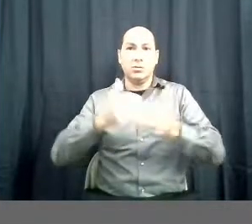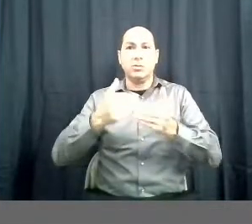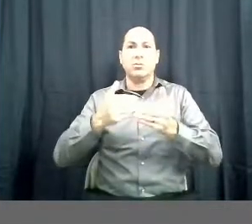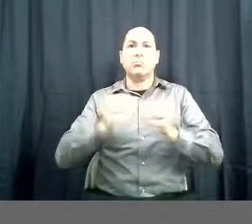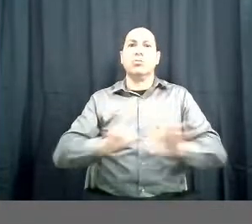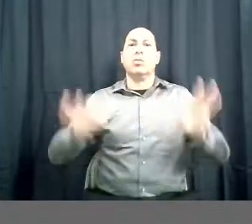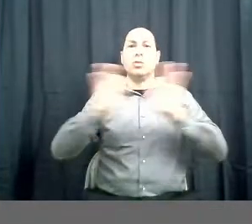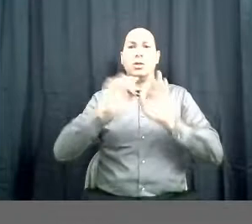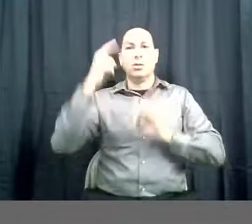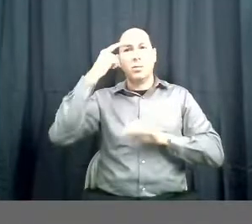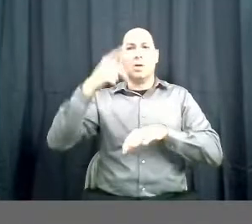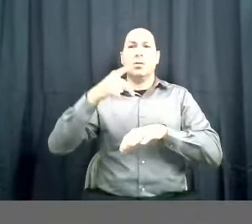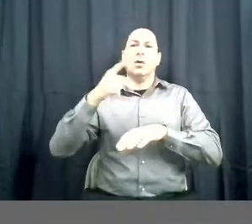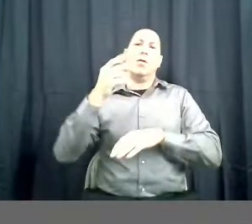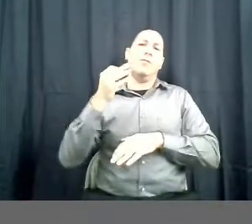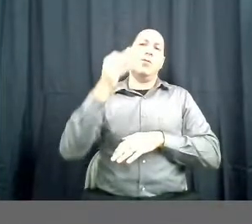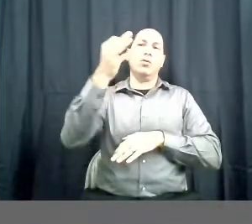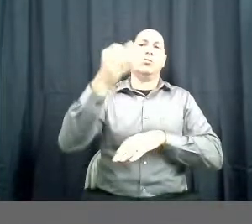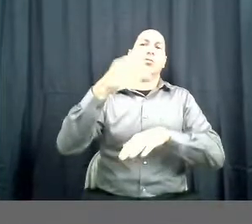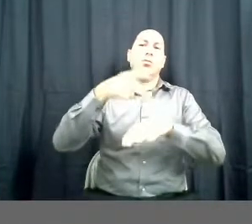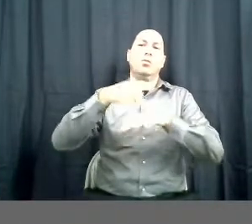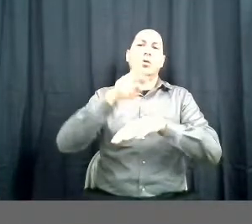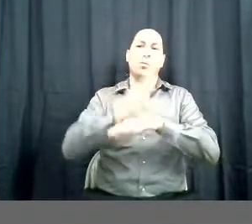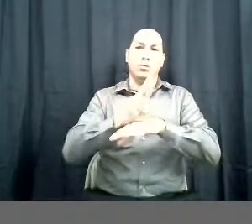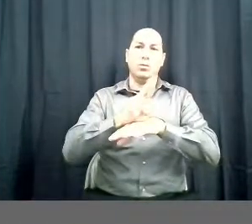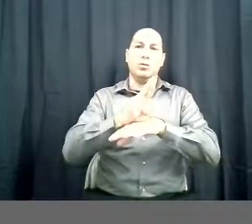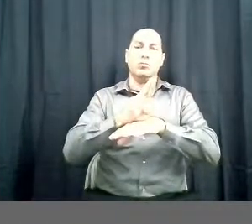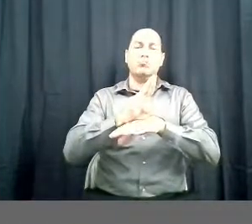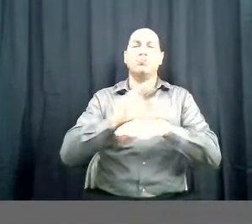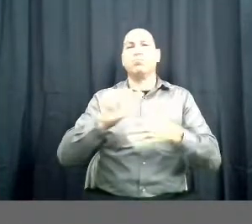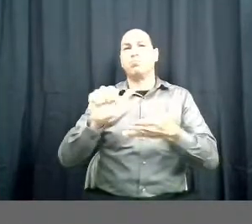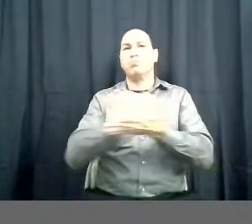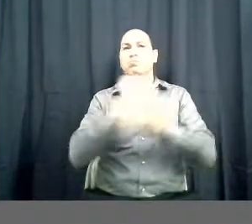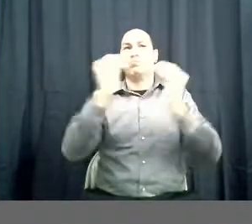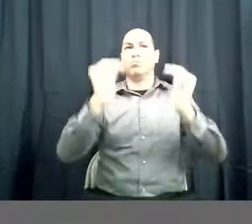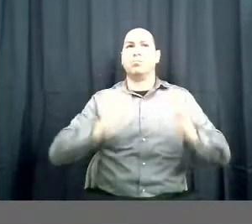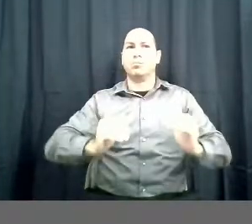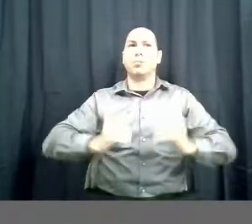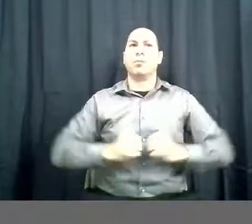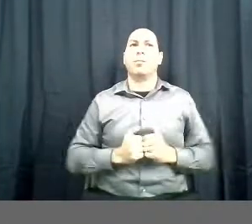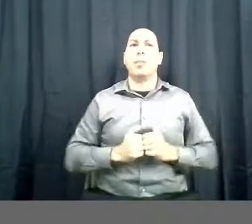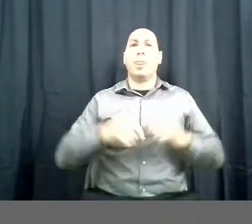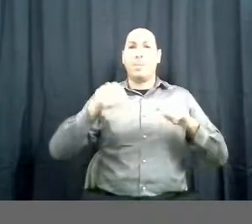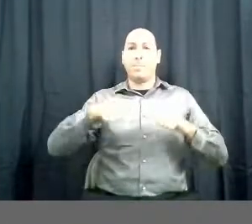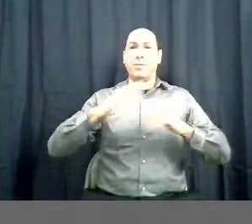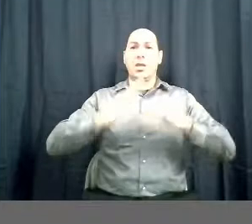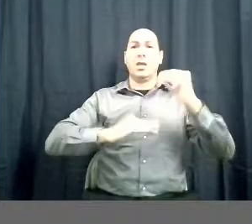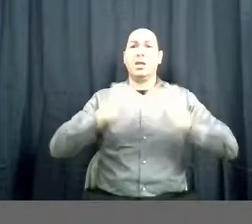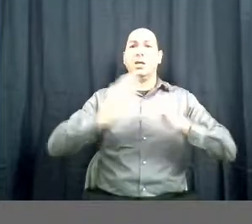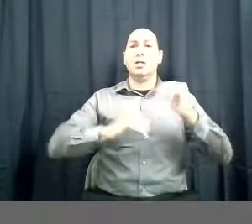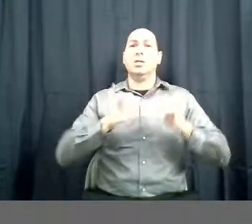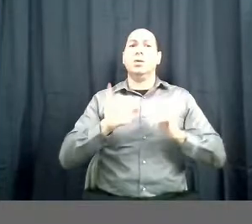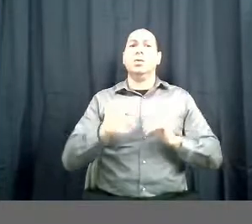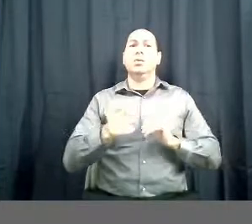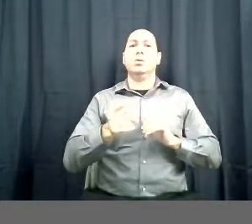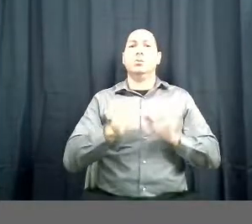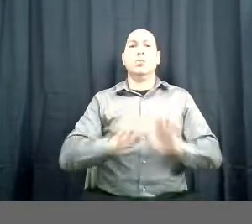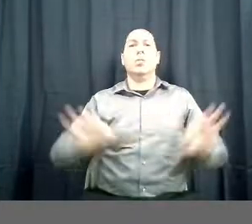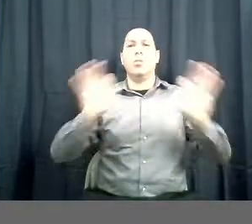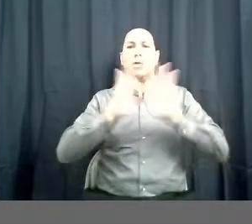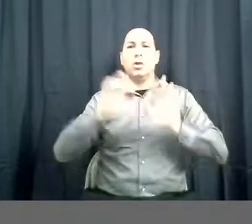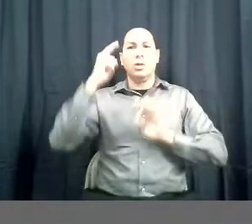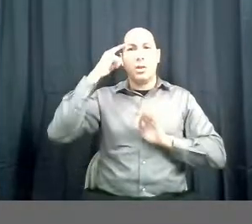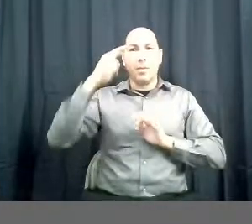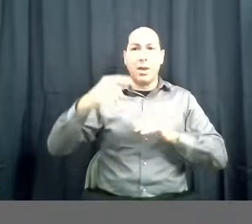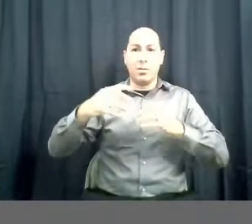future. Next page. Yeah, there you go. These buildings are one of the key elements that can be used to attract manufacturing back to